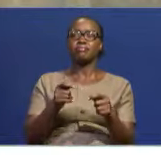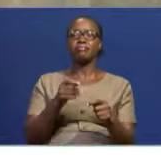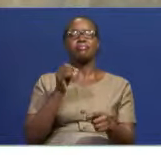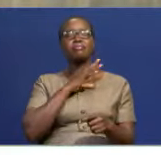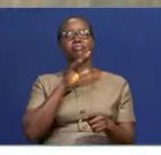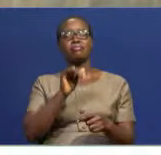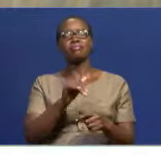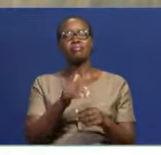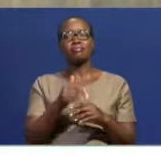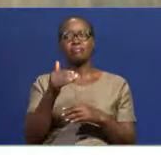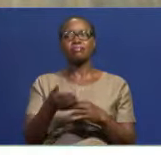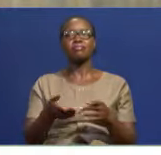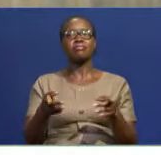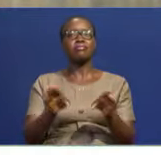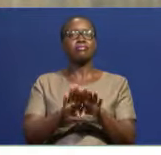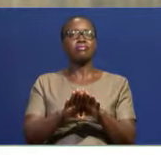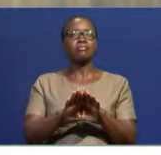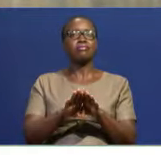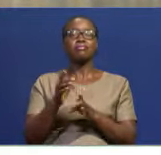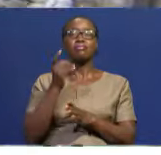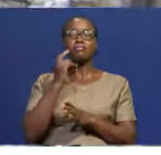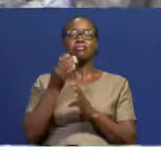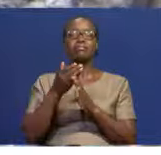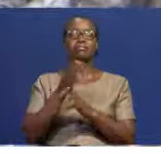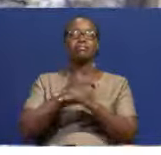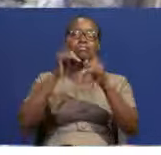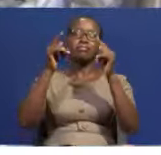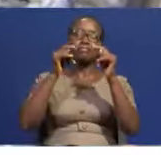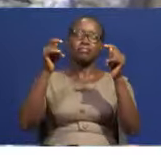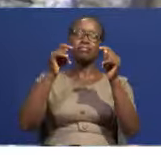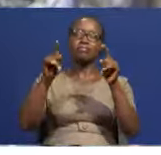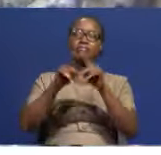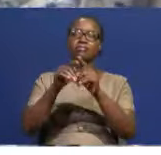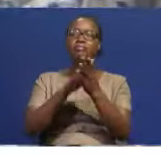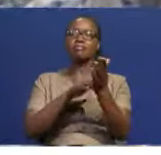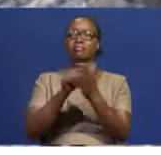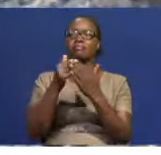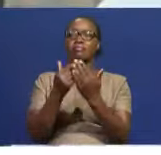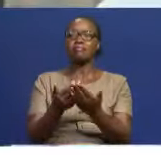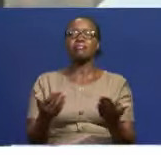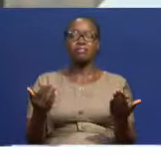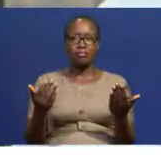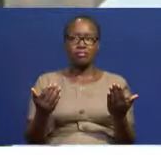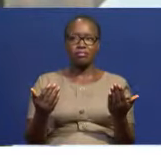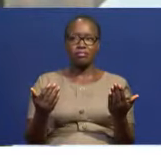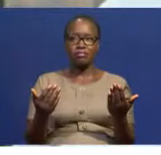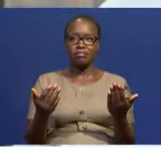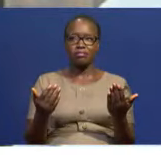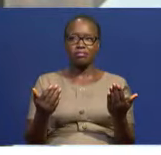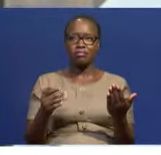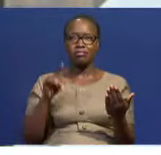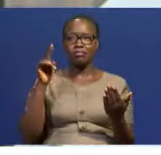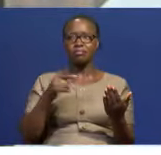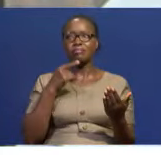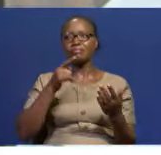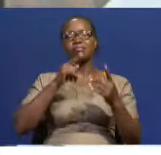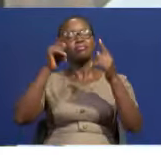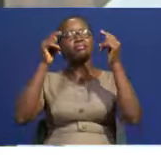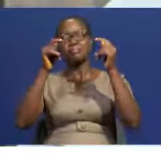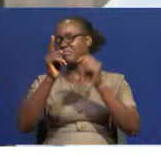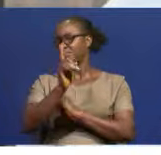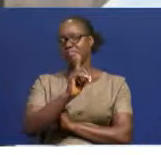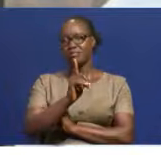lamented that even after shutting down their premises before the protest, they still suffer destruction of property. Na kwangu siwezi sema hii ni maandamano